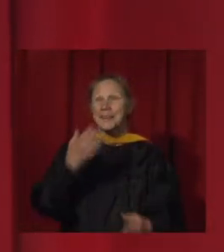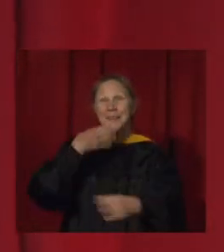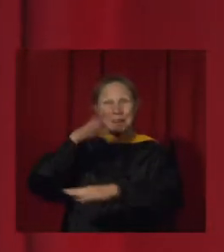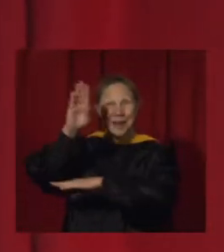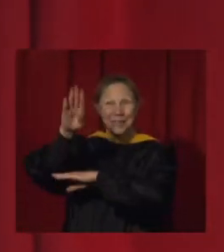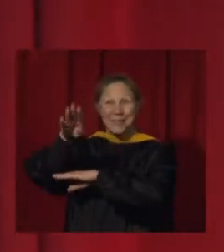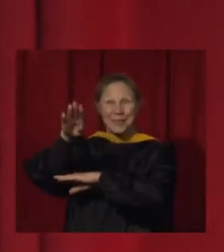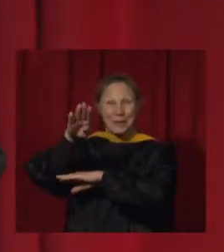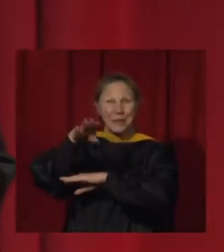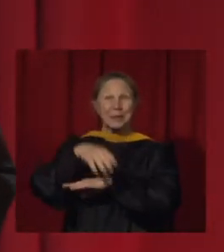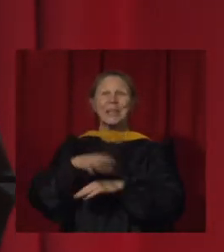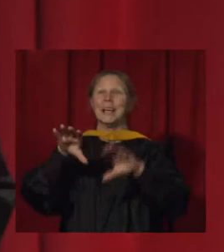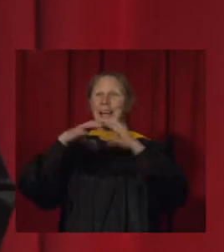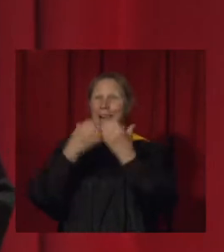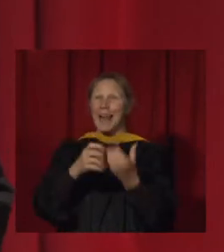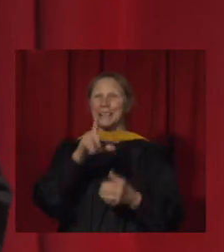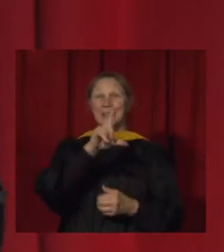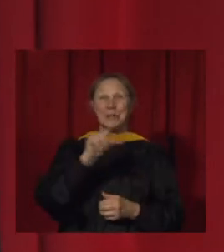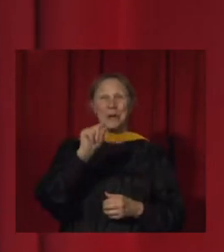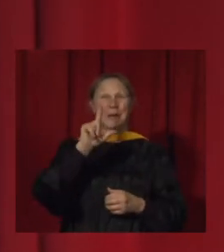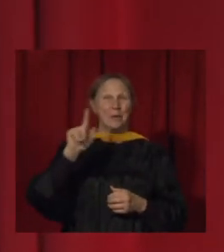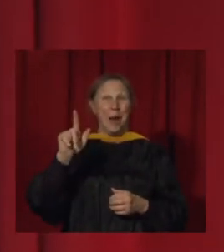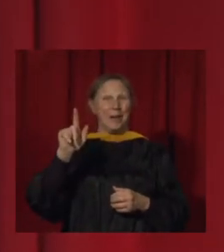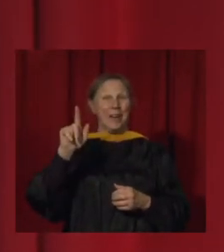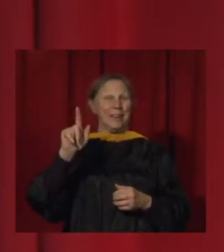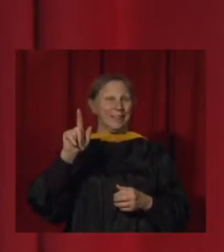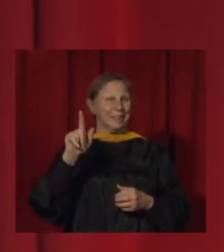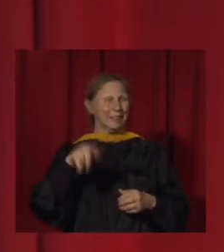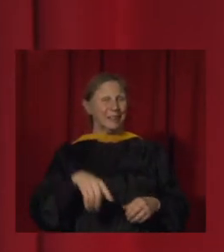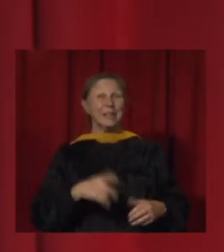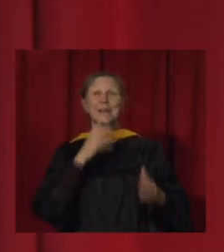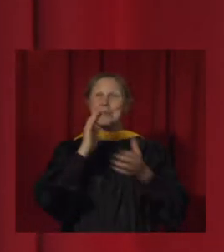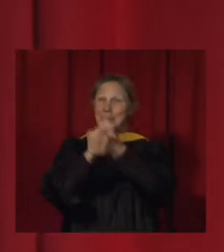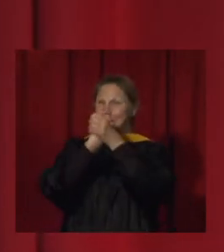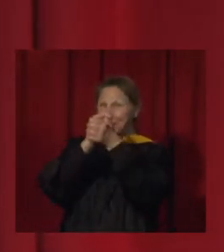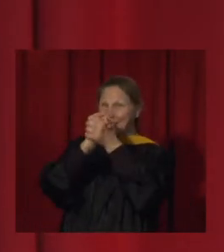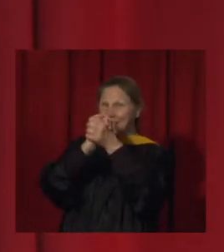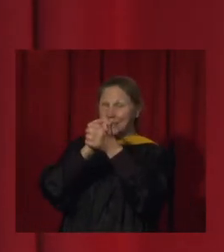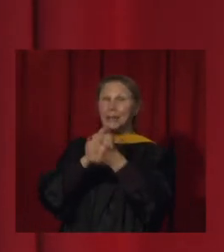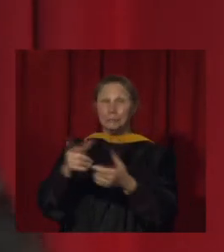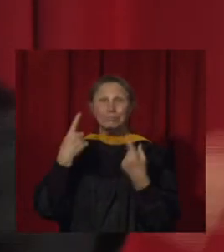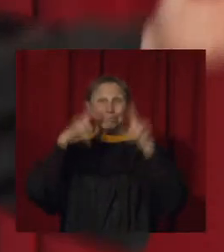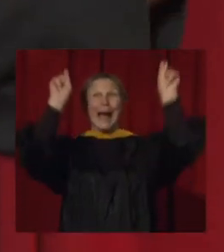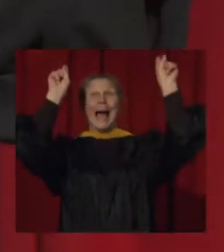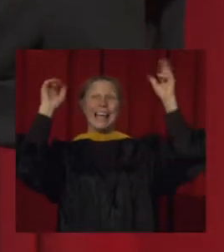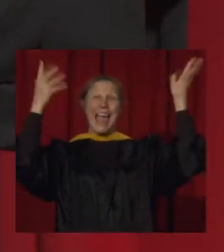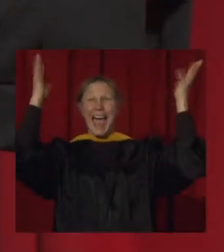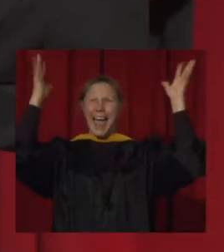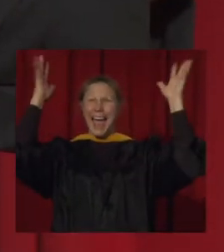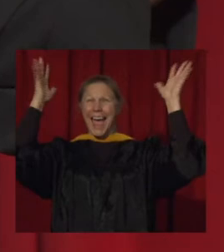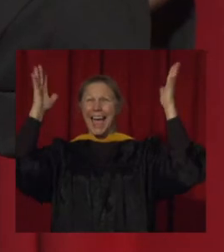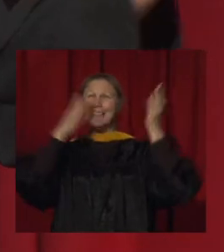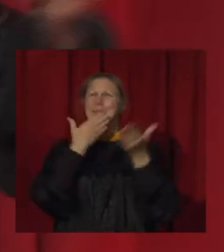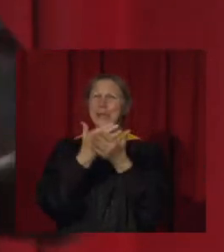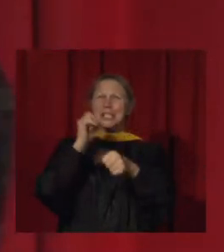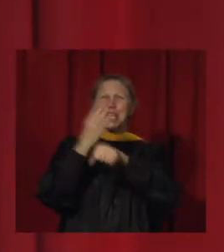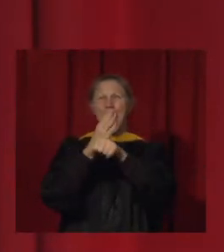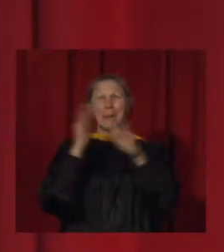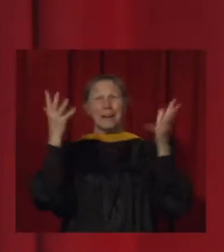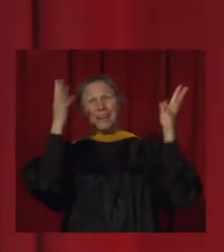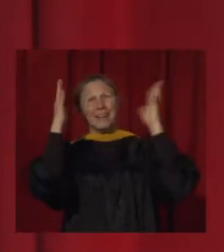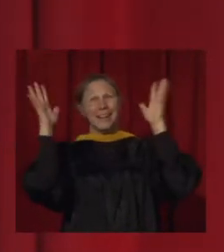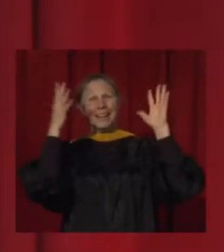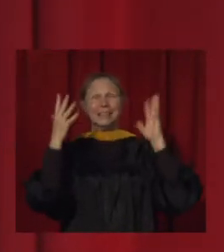Good afternoon, class of 2021. Congratulations. You did it, graduates. Nice job.